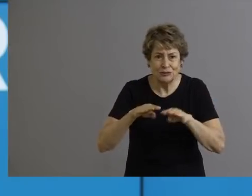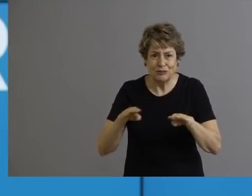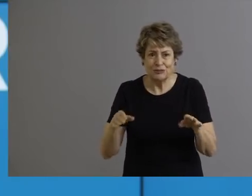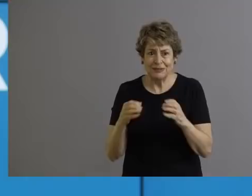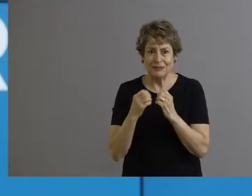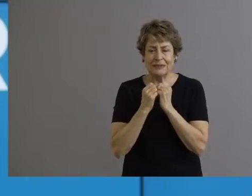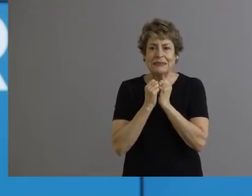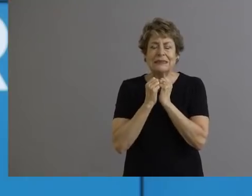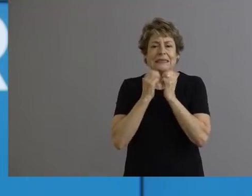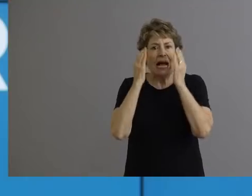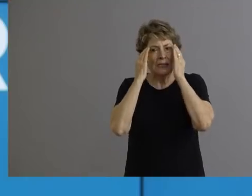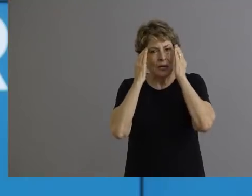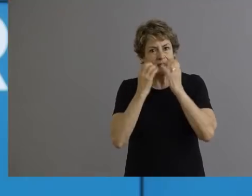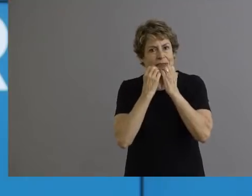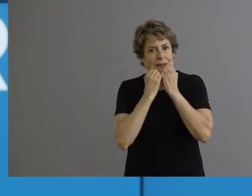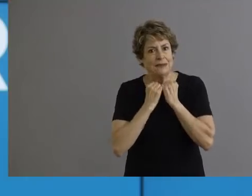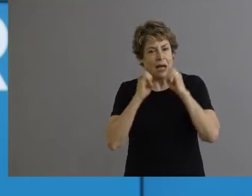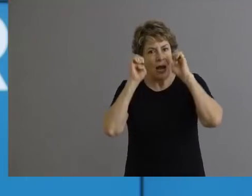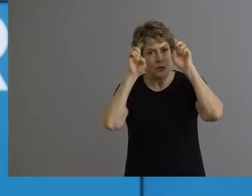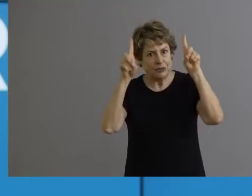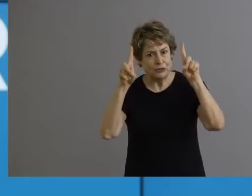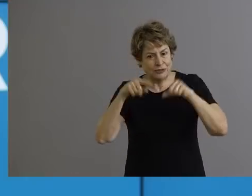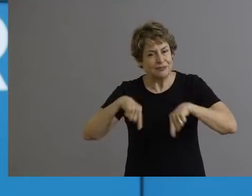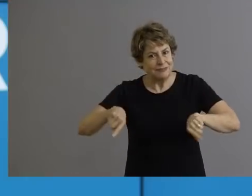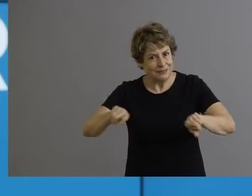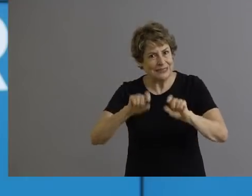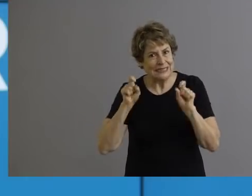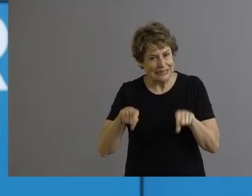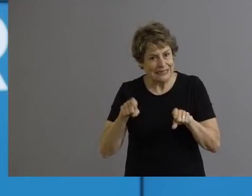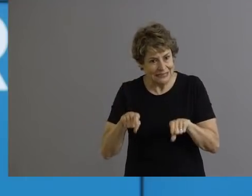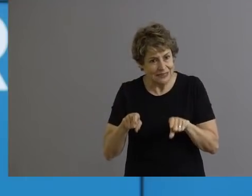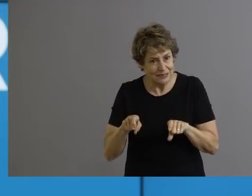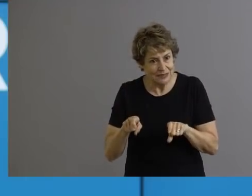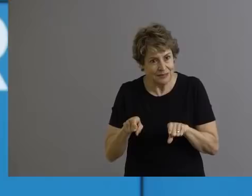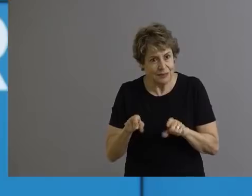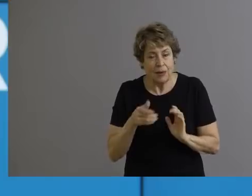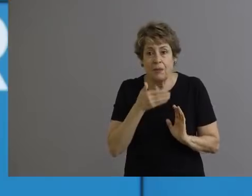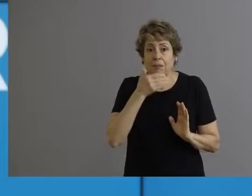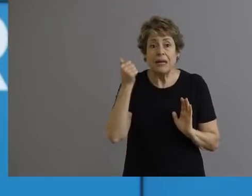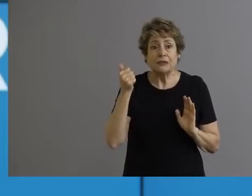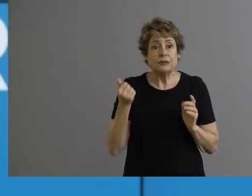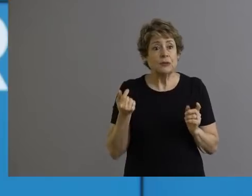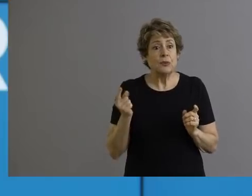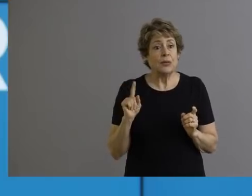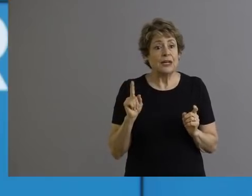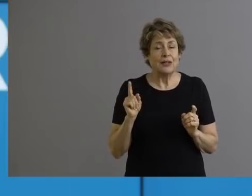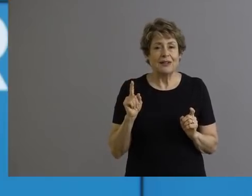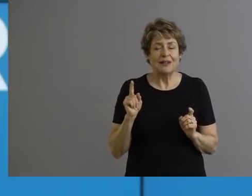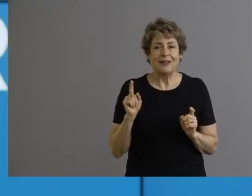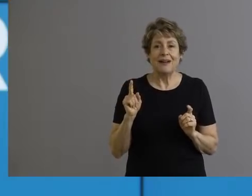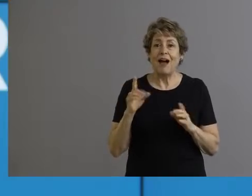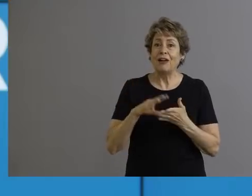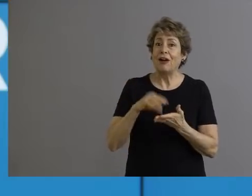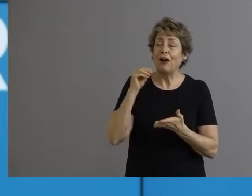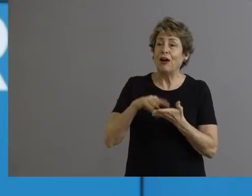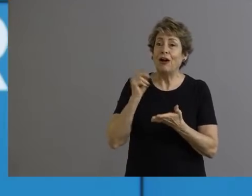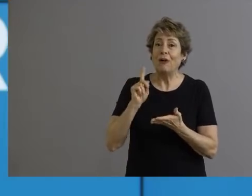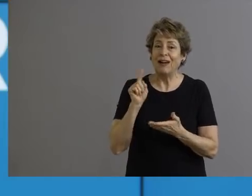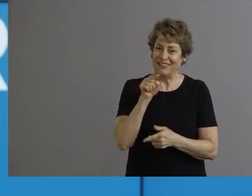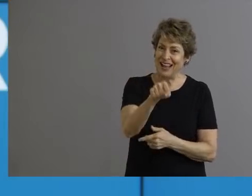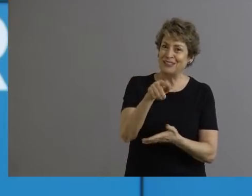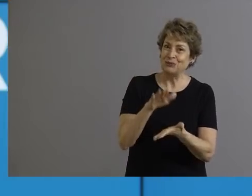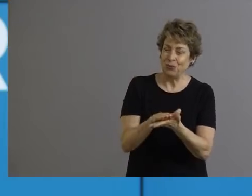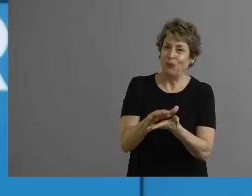the optimal place to do it is inside a school. If it's not possible, we